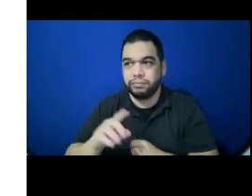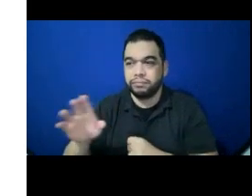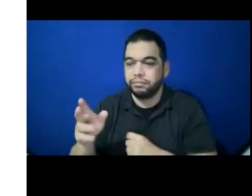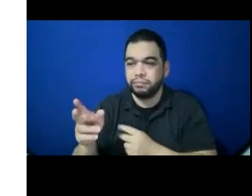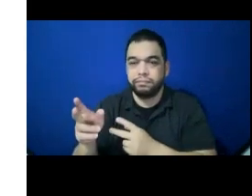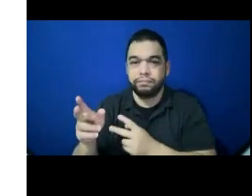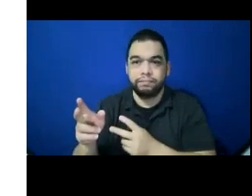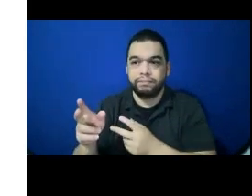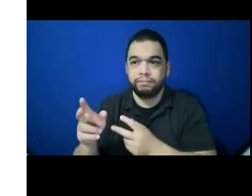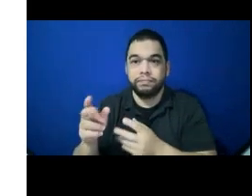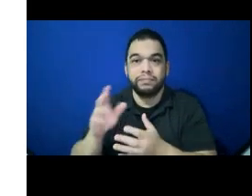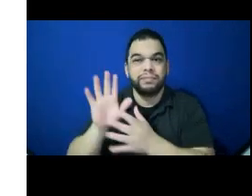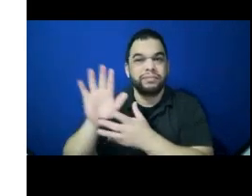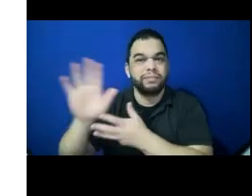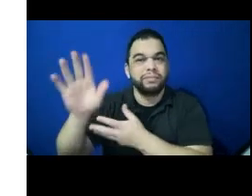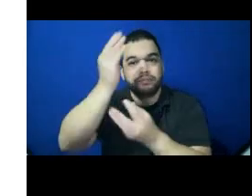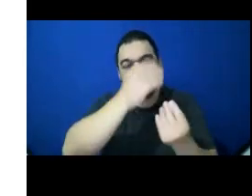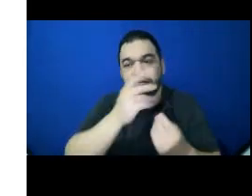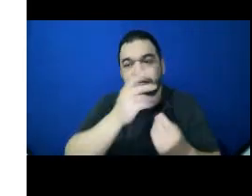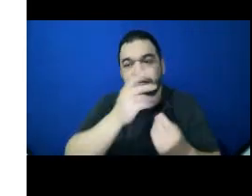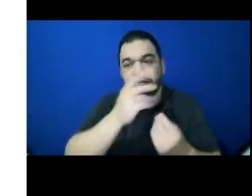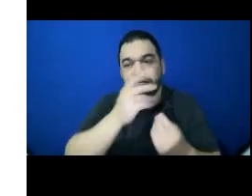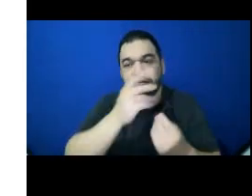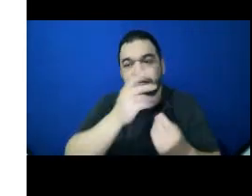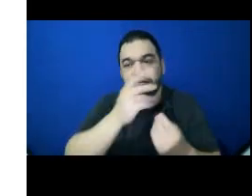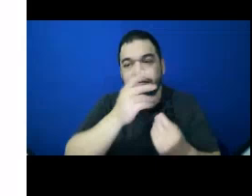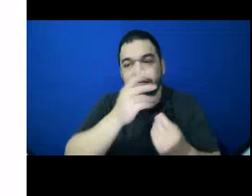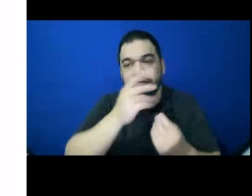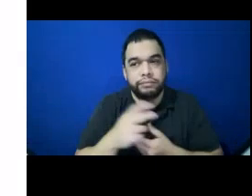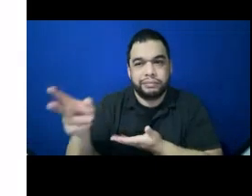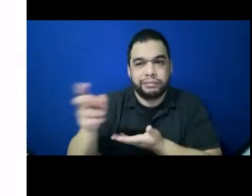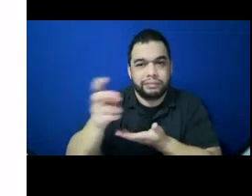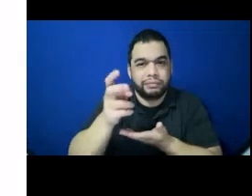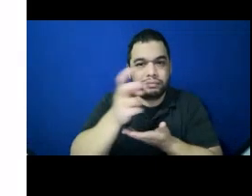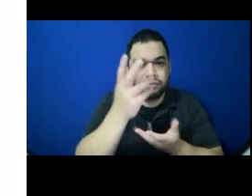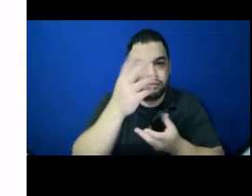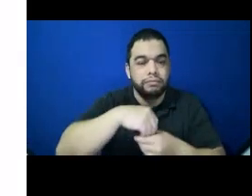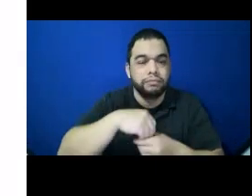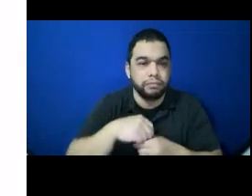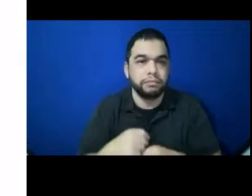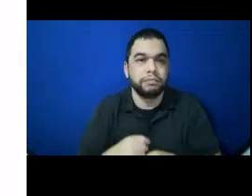information into these learning modules. Next slide, please.